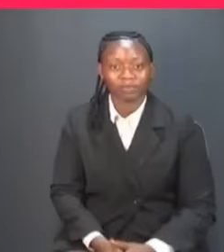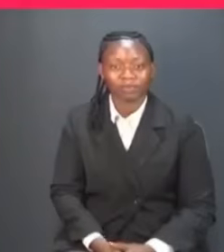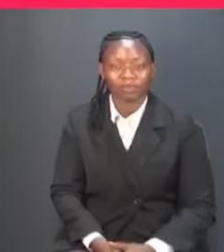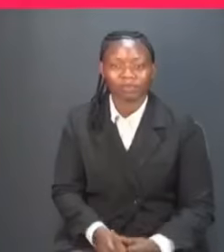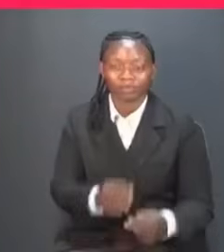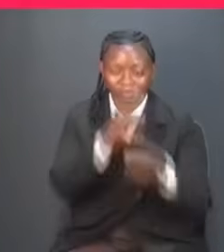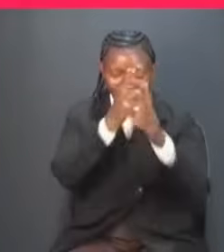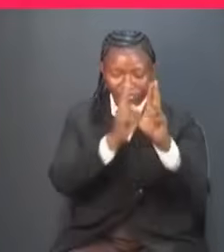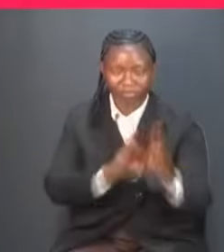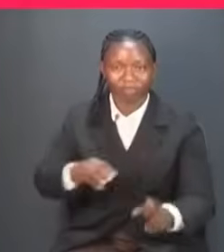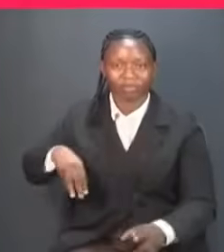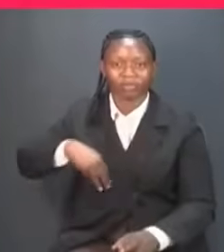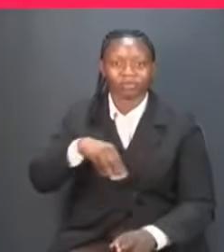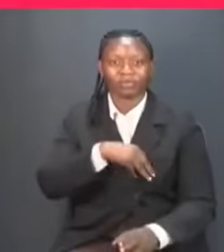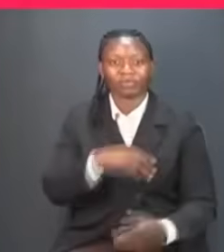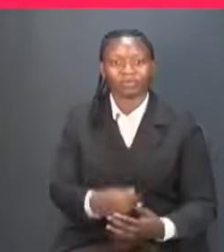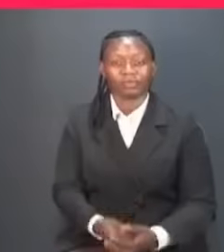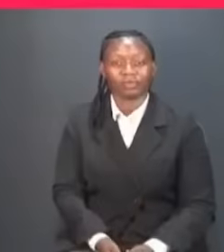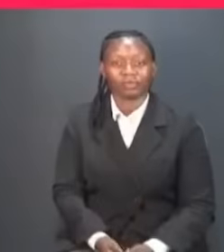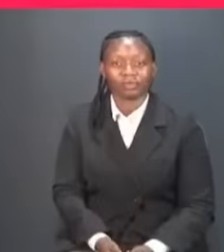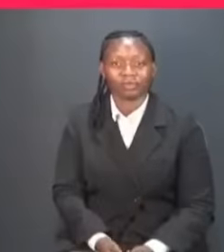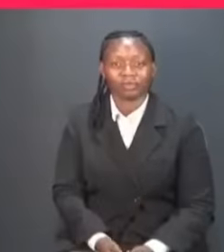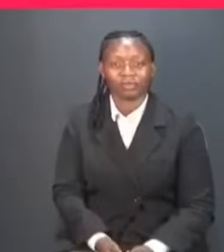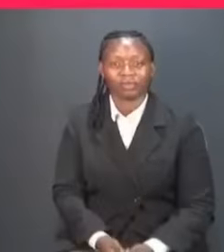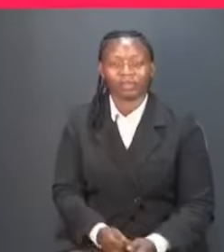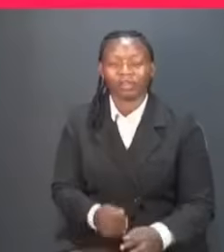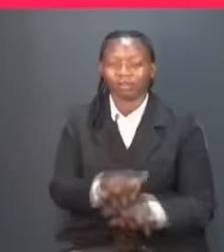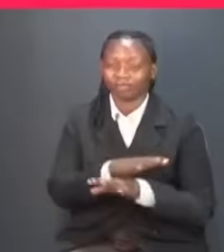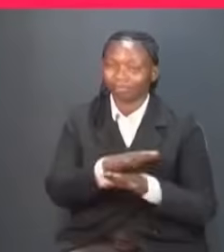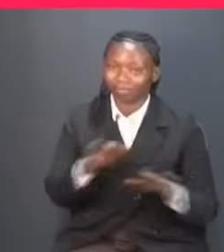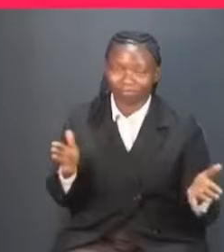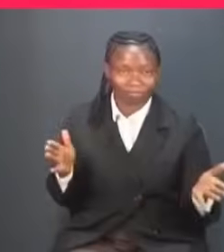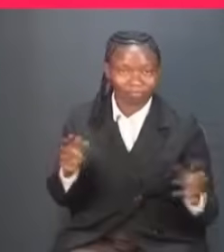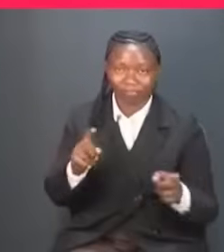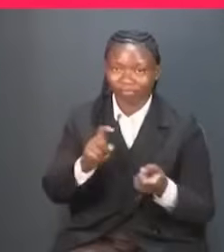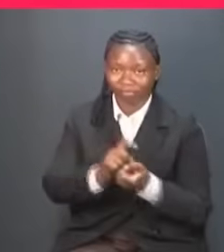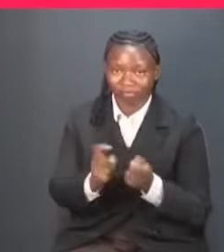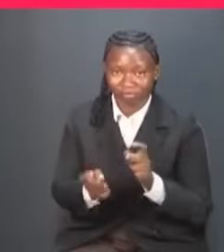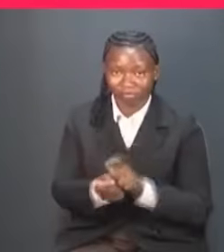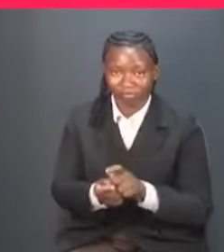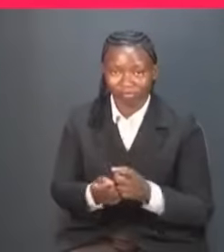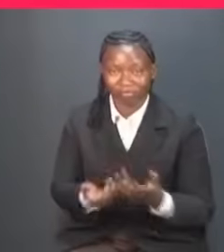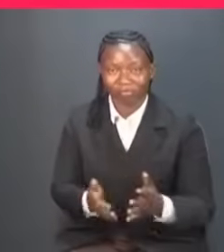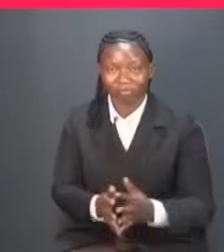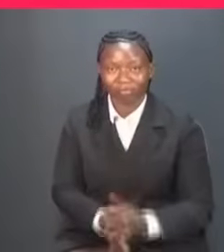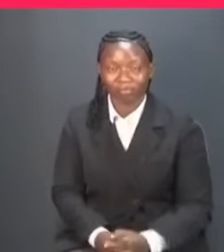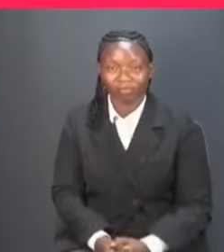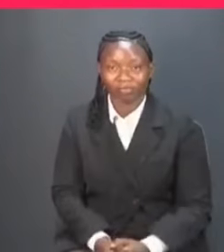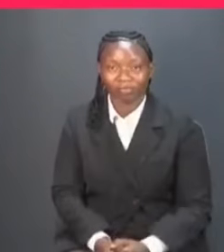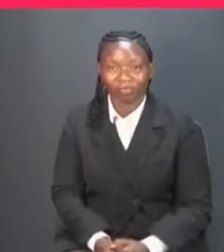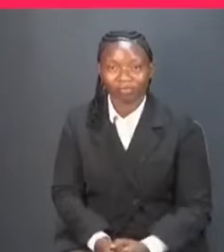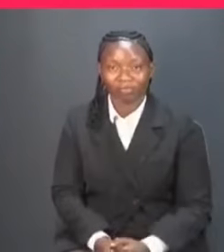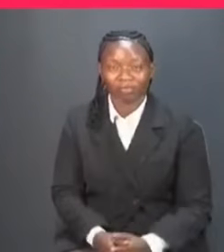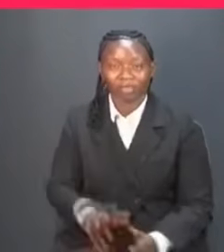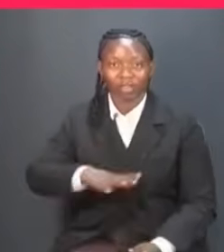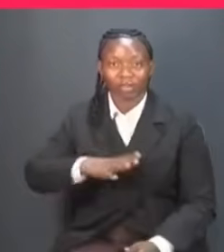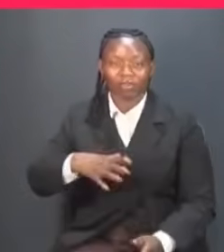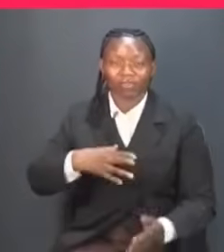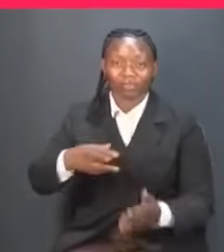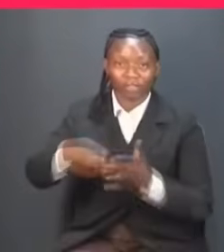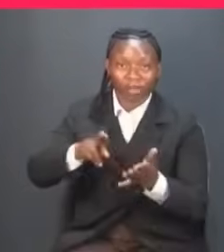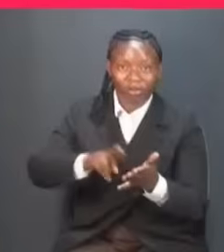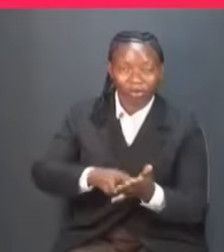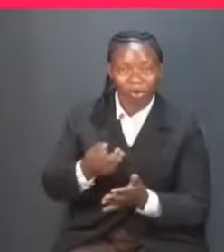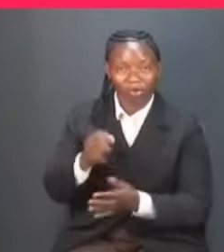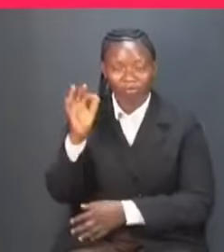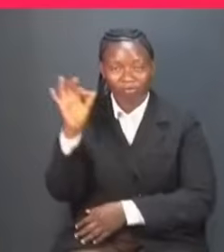Honorable members, in the absence of any corrections, the official report of